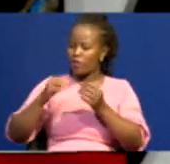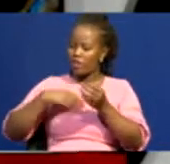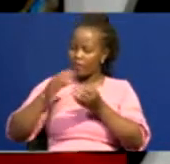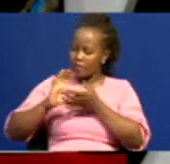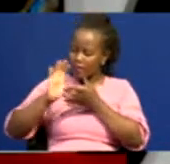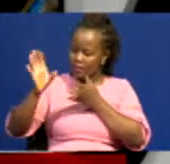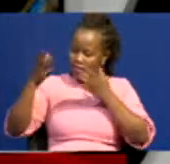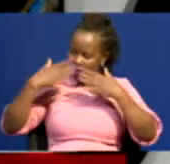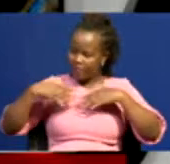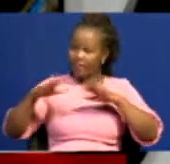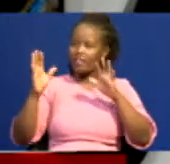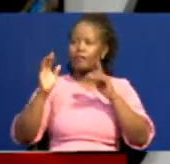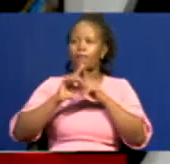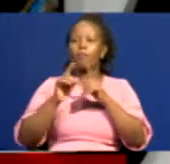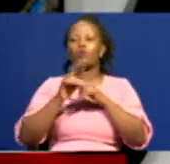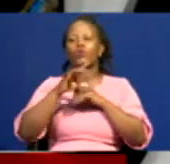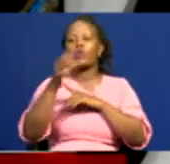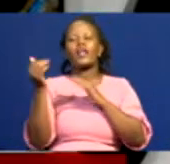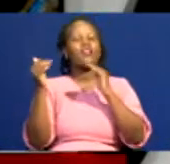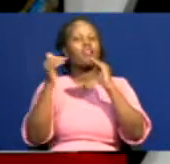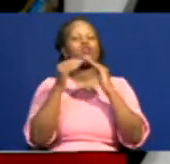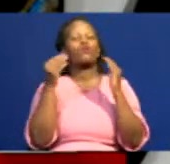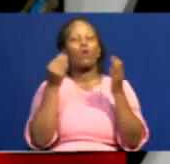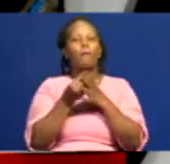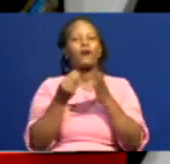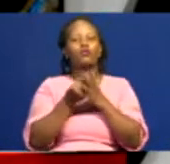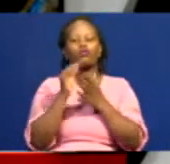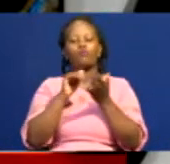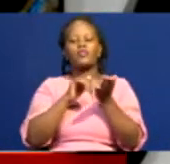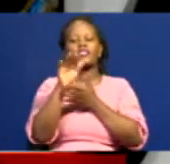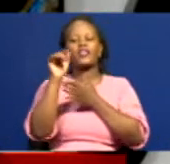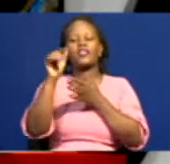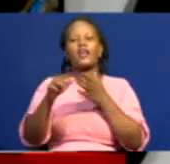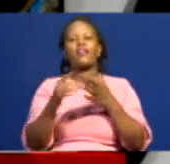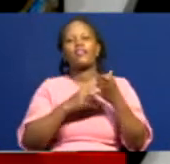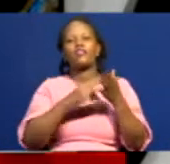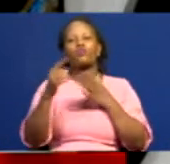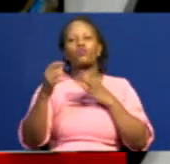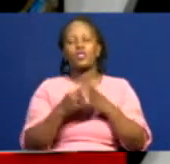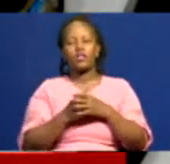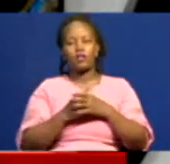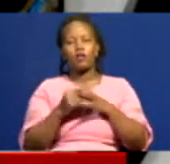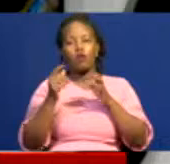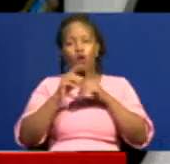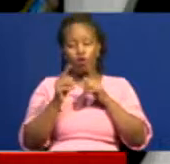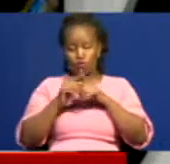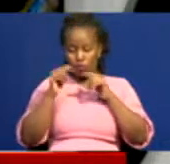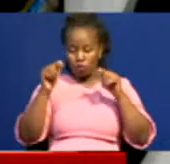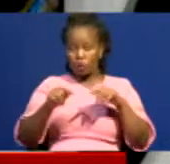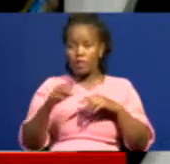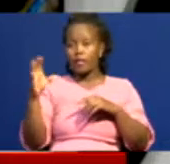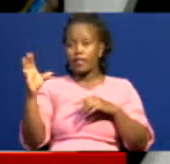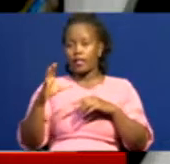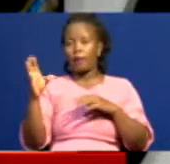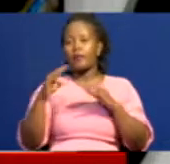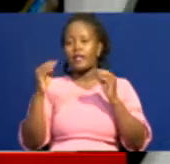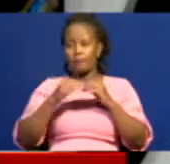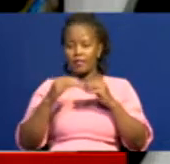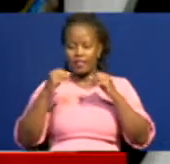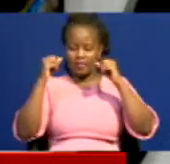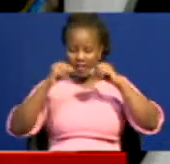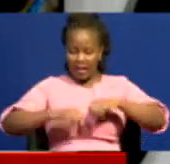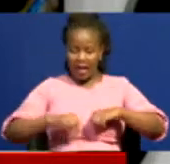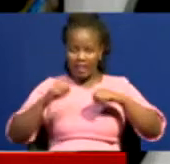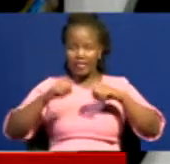another equal amount will be disbursed at the end of the week. Moreover, today's cabinet meeting resolved to form an ad hoc committee